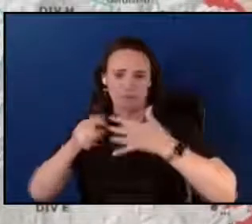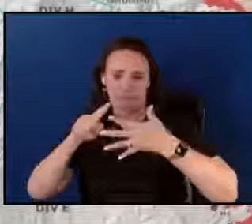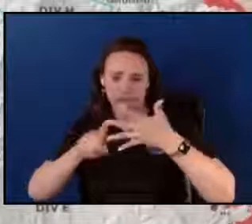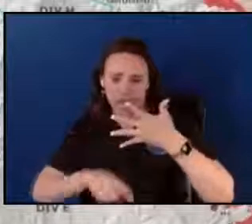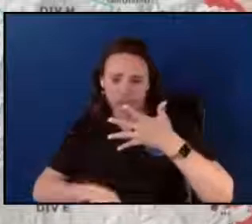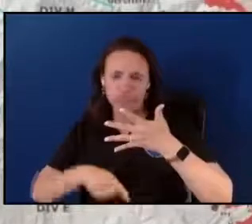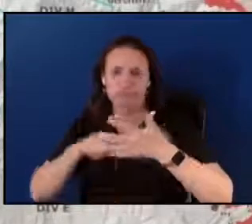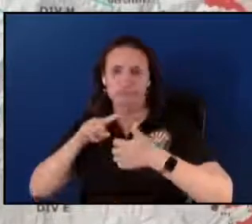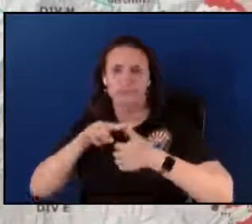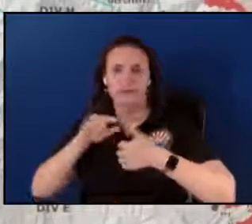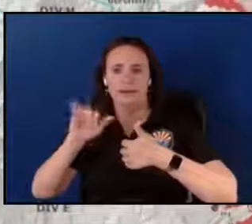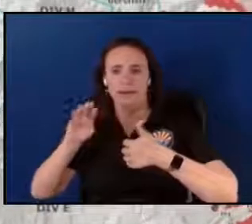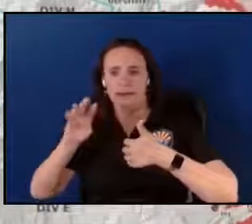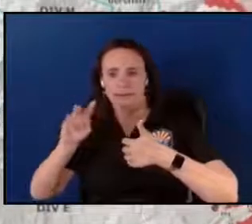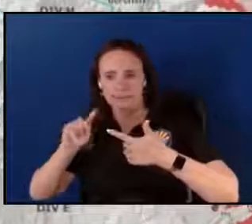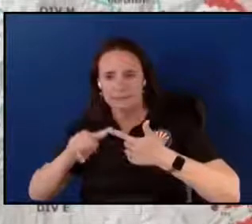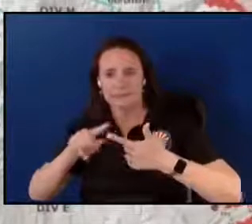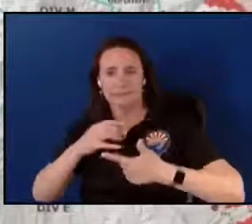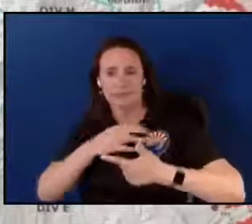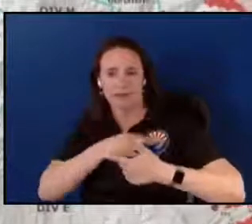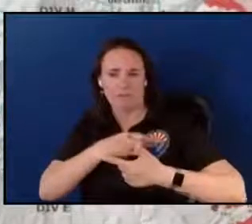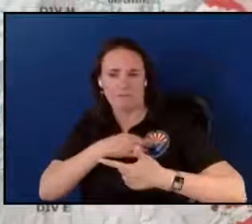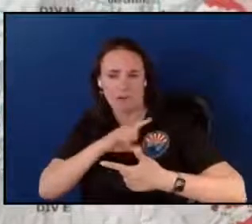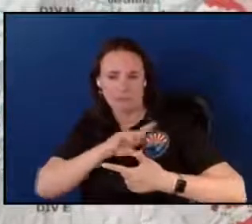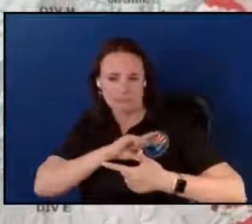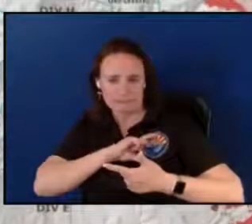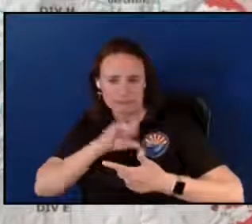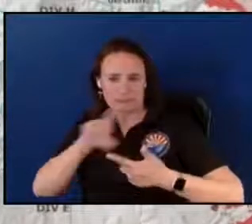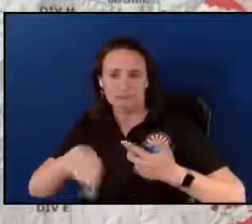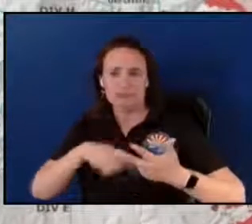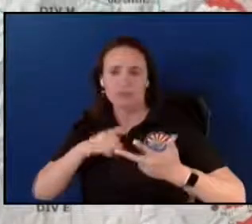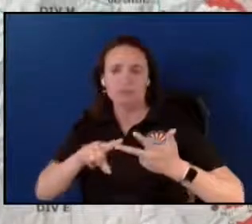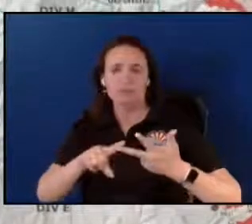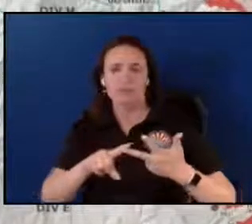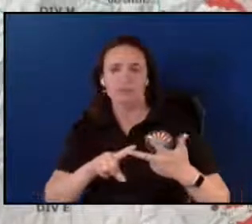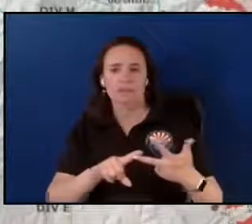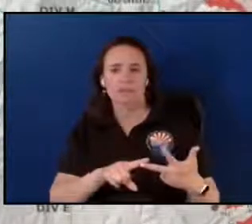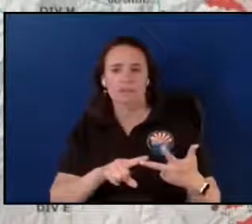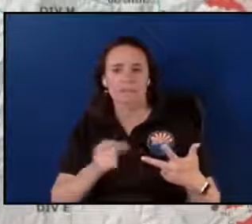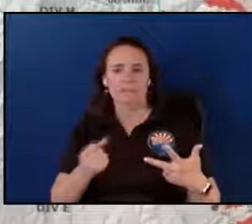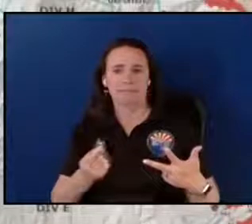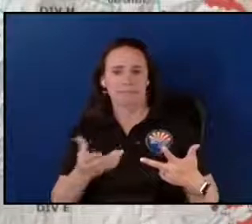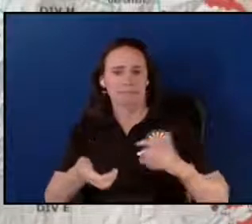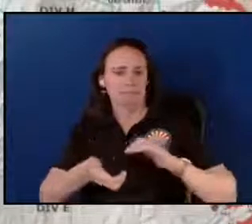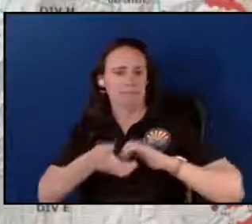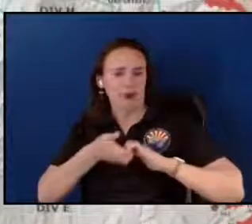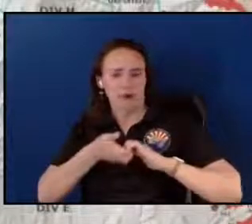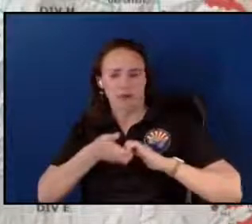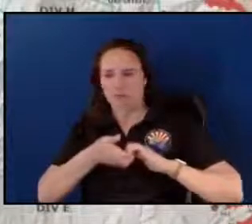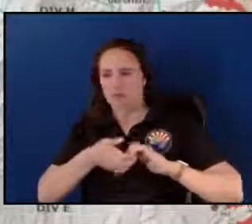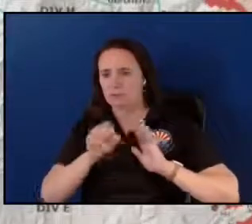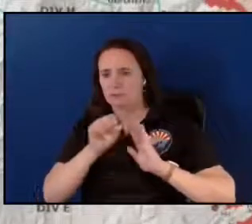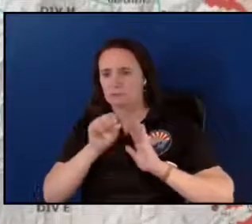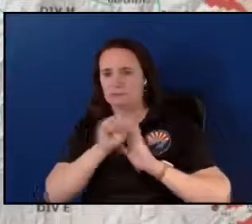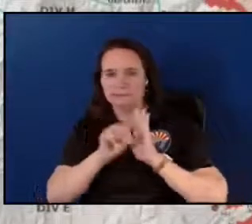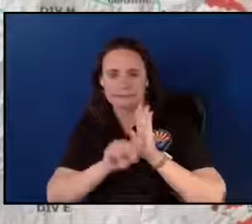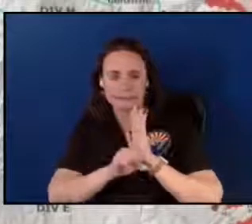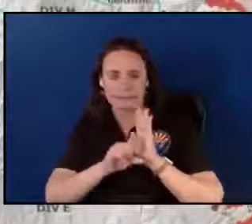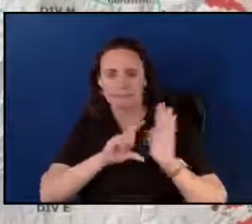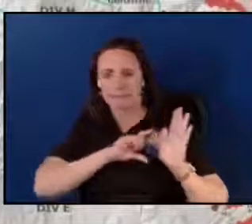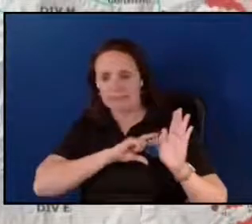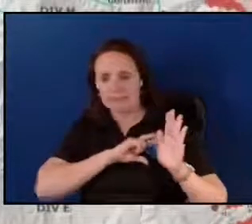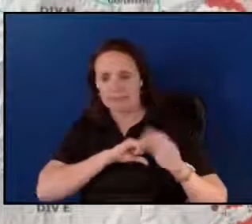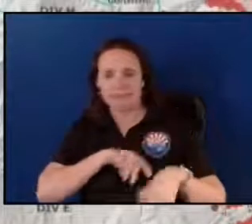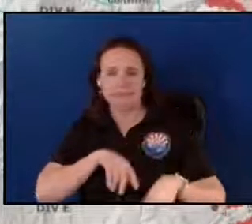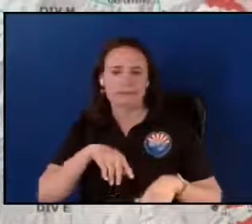management team to law enforcement. I mean, we still have several of our partners out there, state police, game and fish, my guys, the Mora